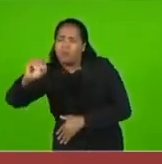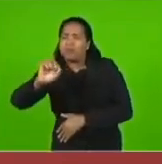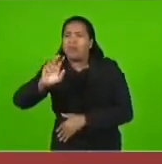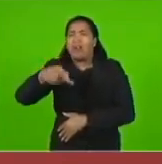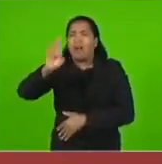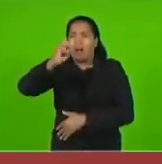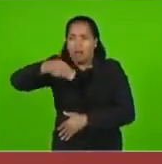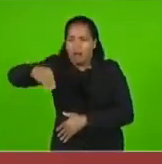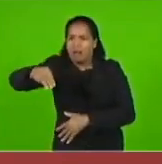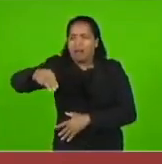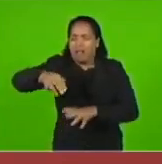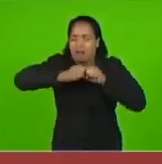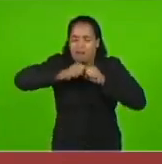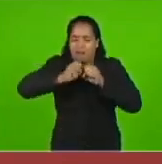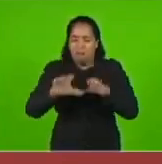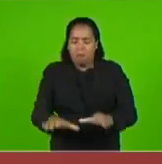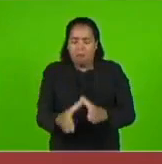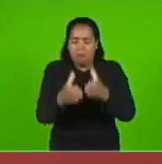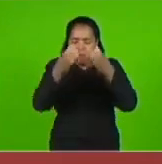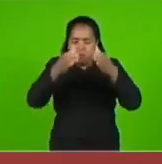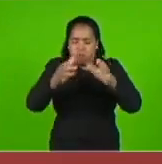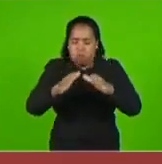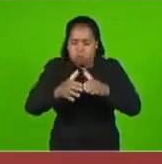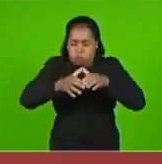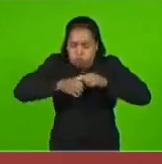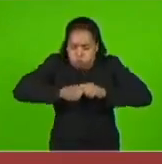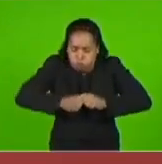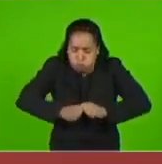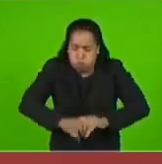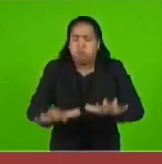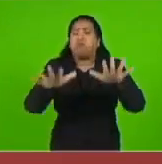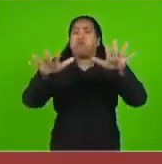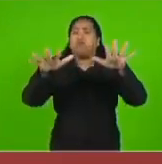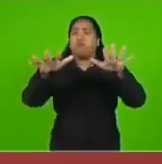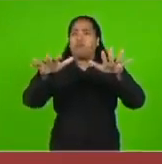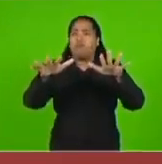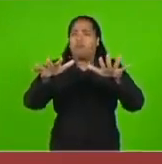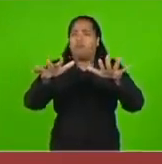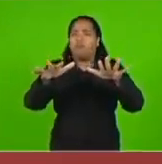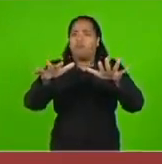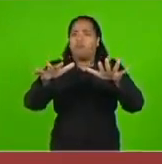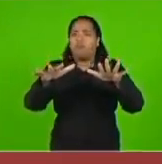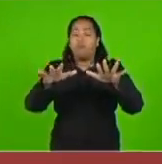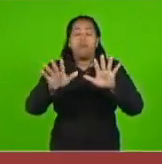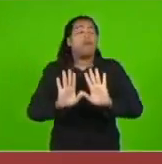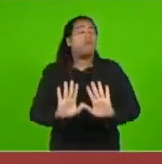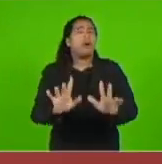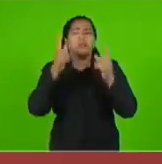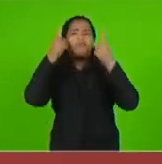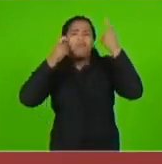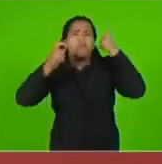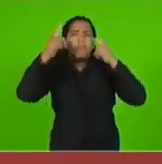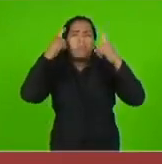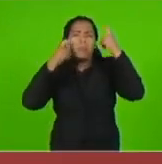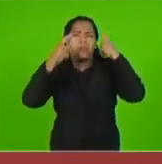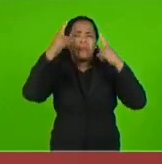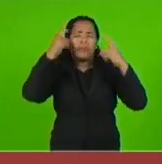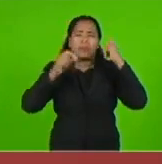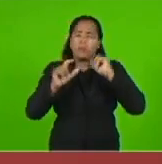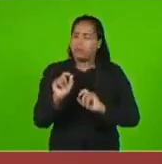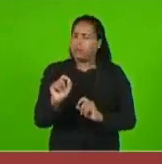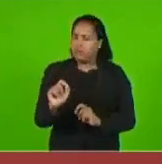1,800 kilometers was the radius of action of this catastrophe. And the concern